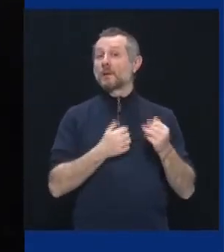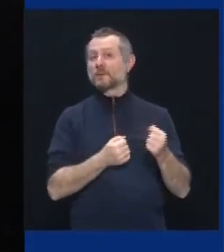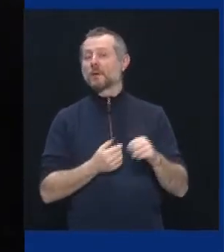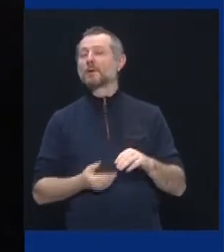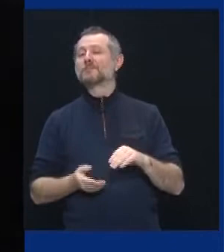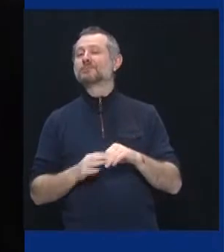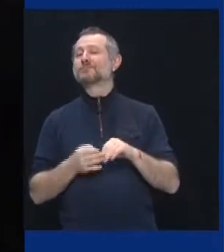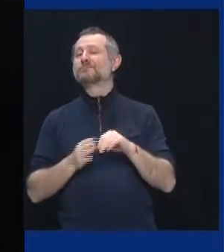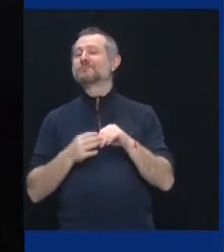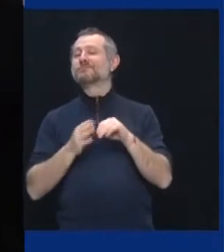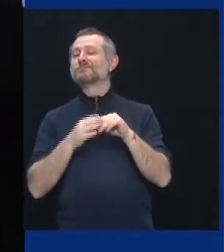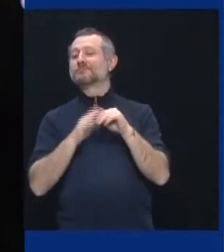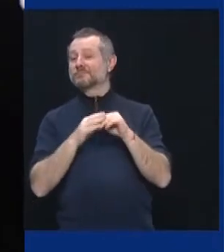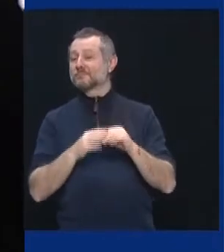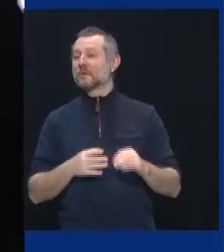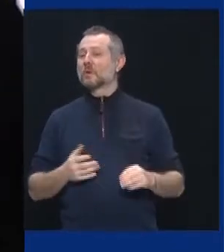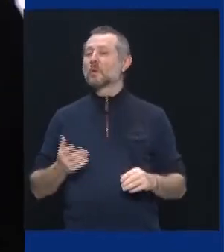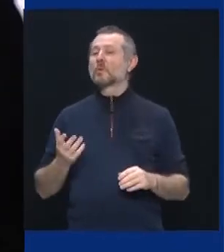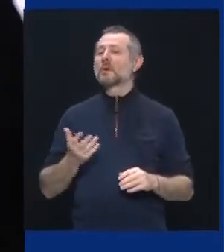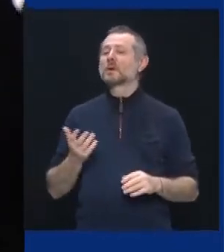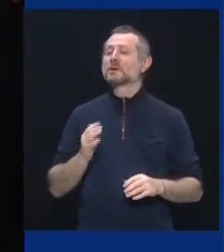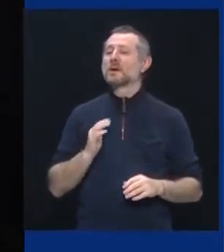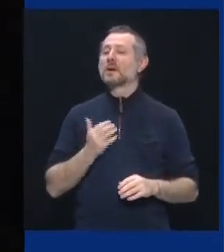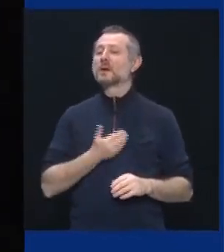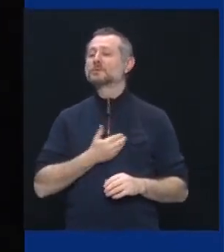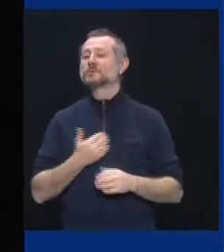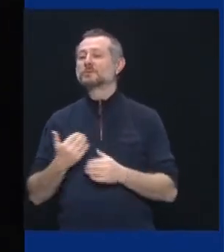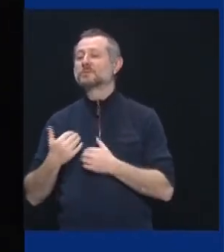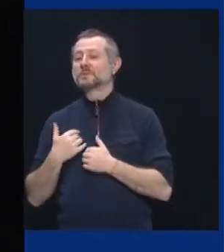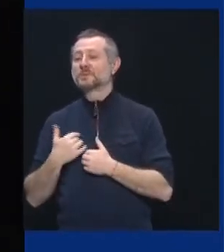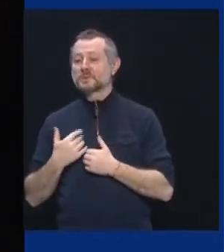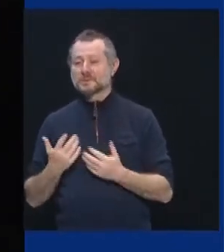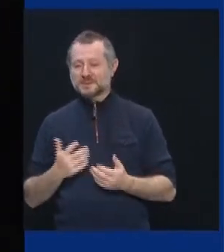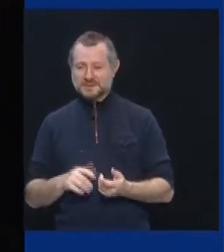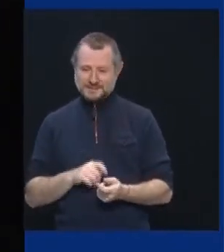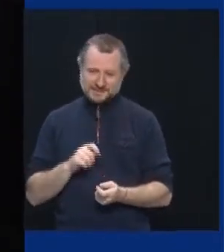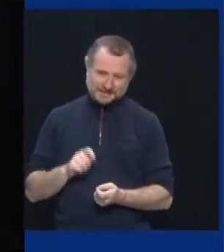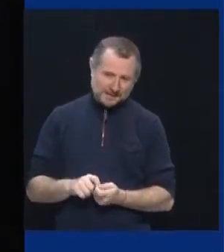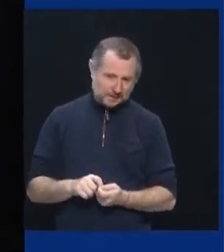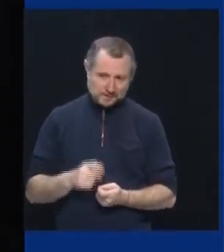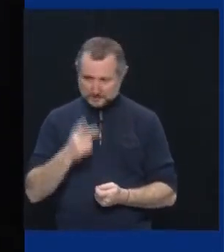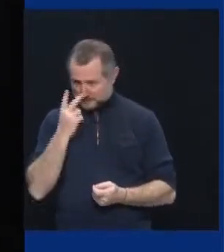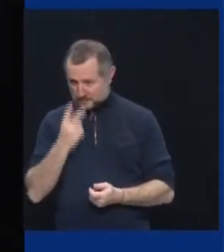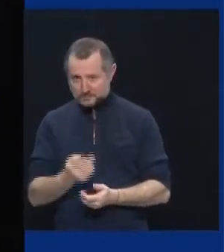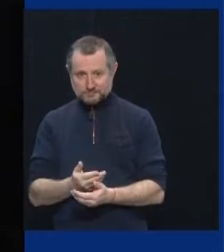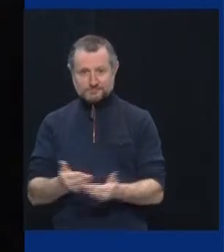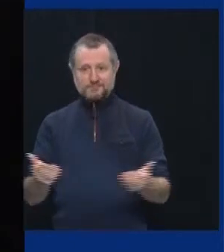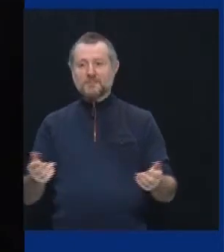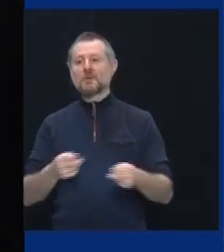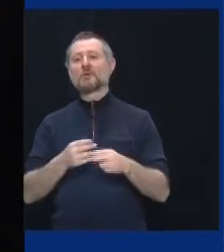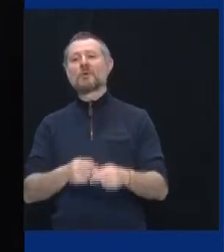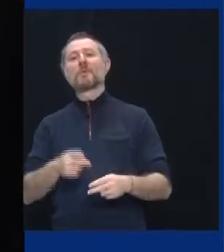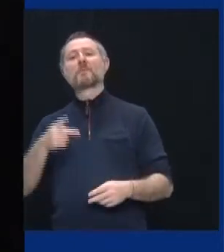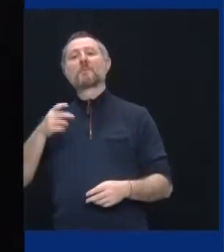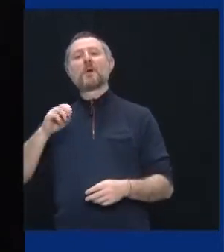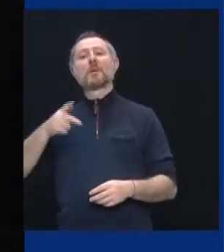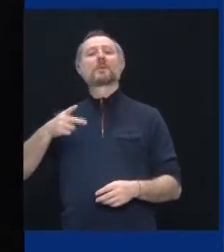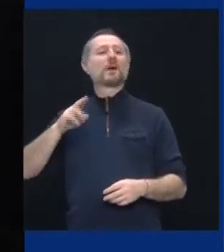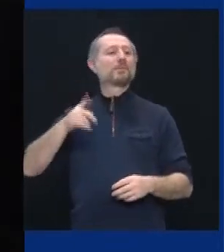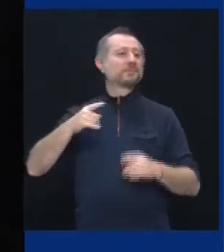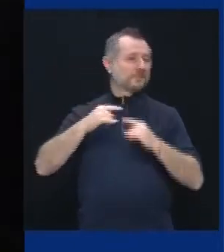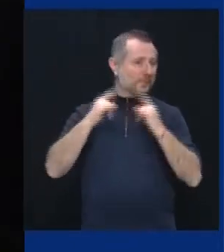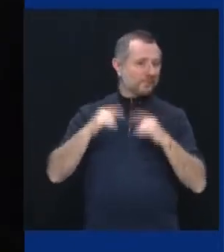what is the task in front of us now? Exactly what's happening here, pop-up locations, mass